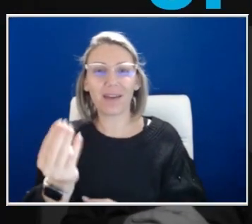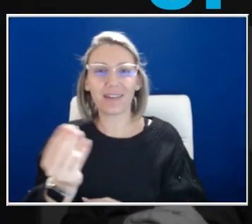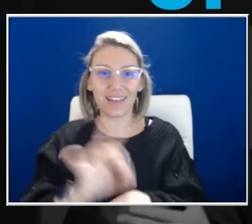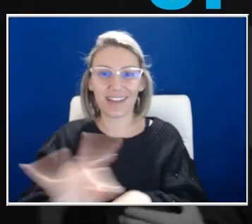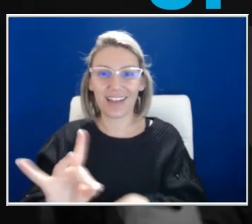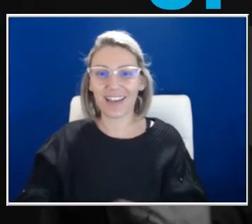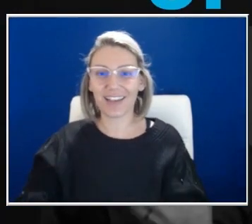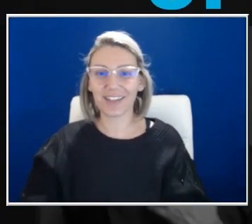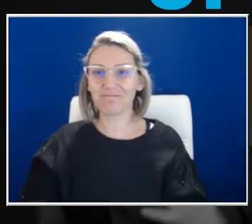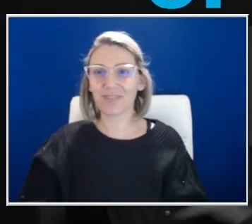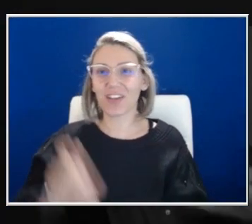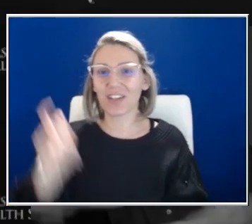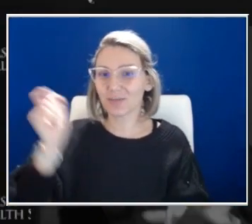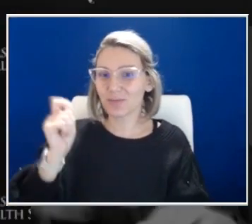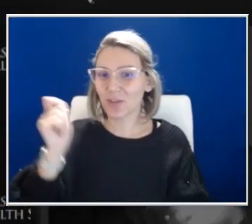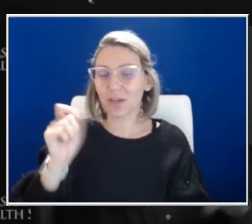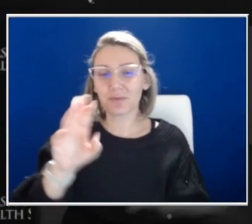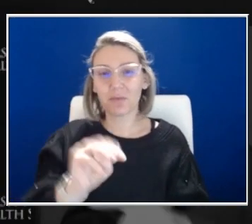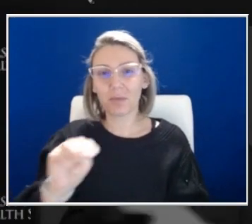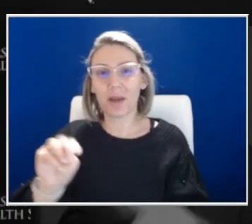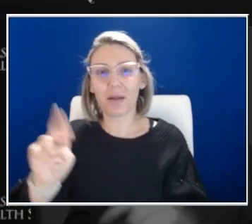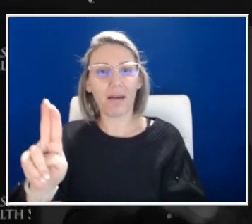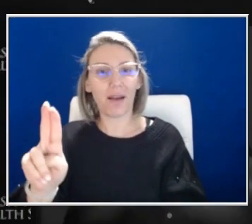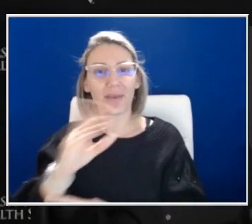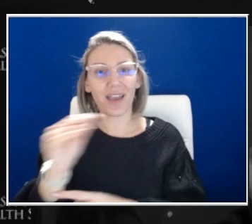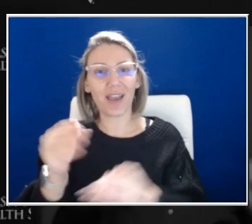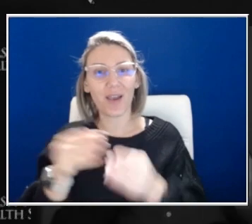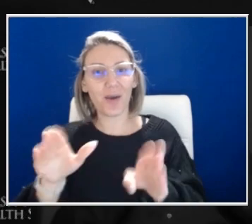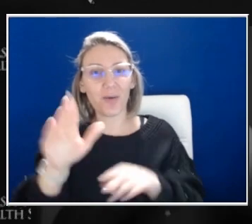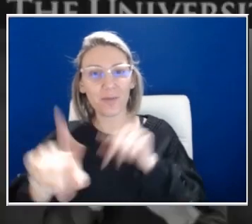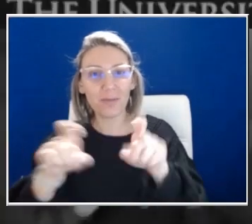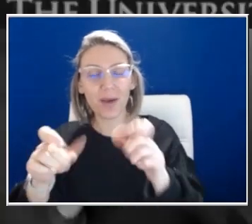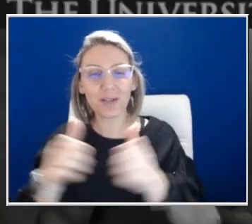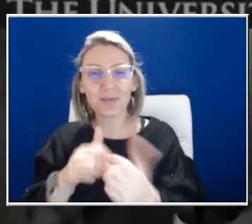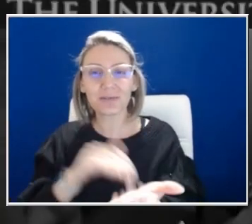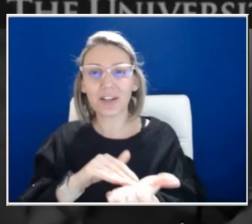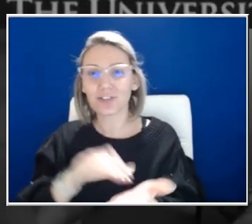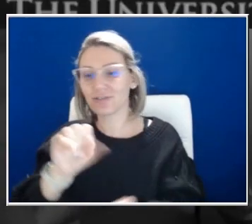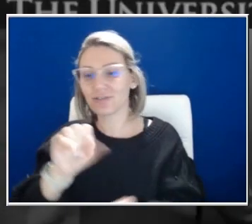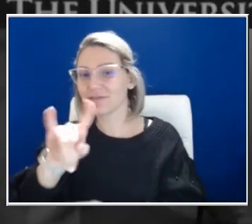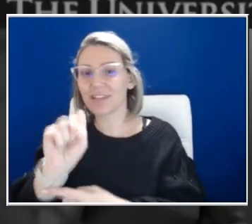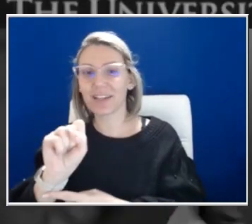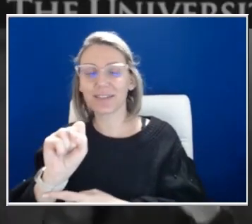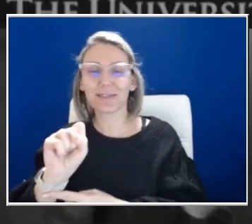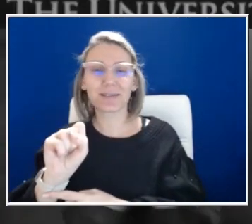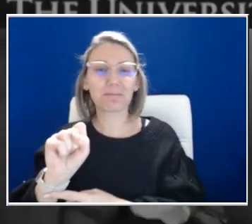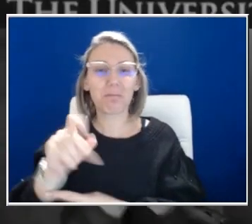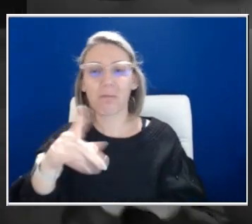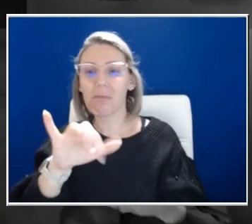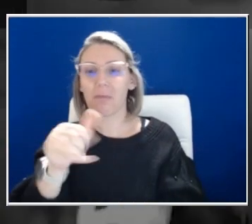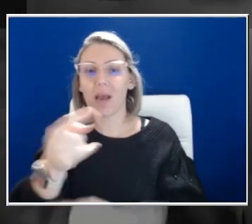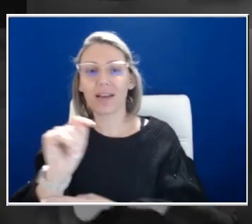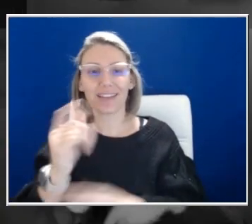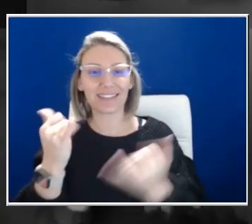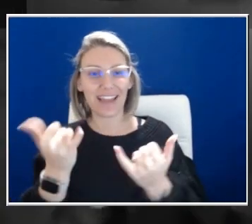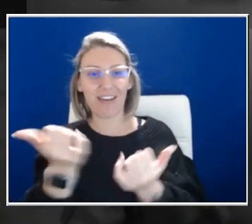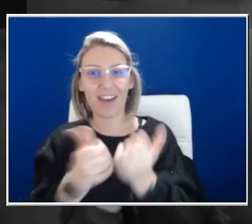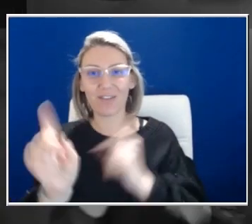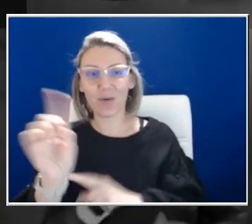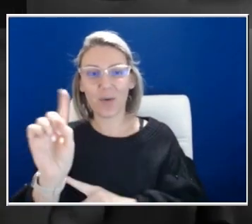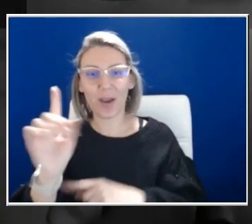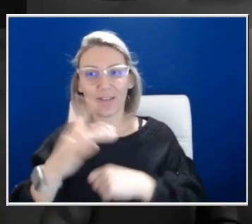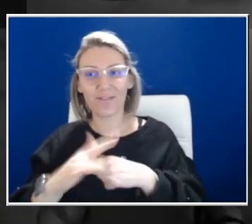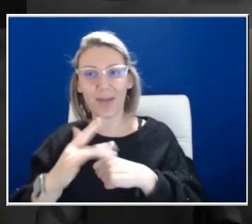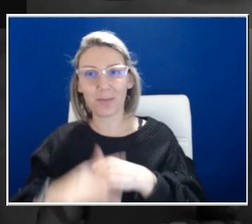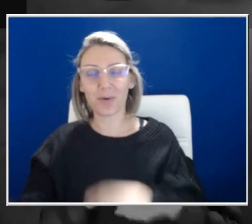Subscribe to our Morning Medical Update and Open Mics with Dr. Stites podcast. Now, everywhere podcasts are available.